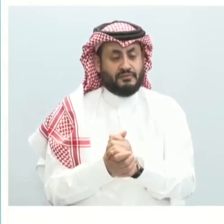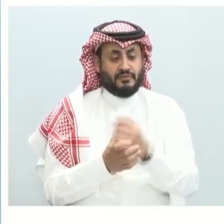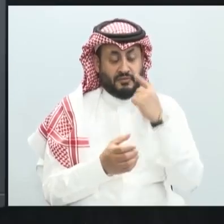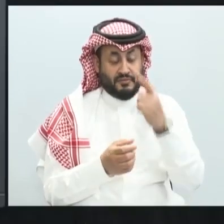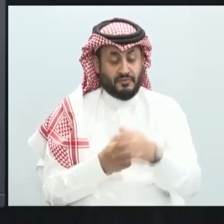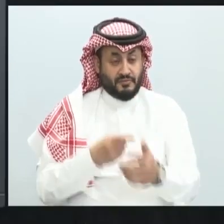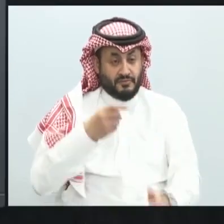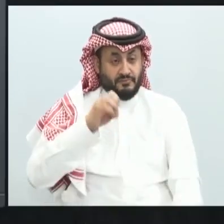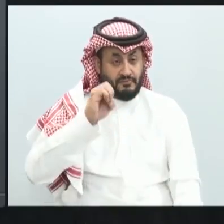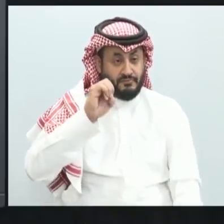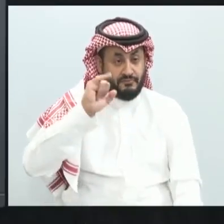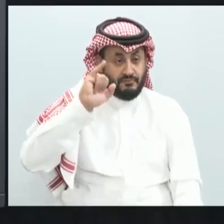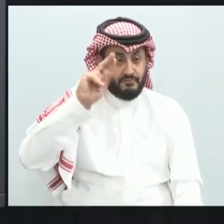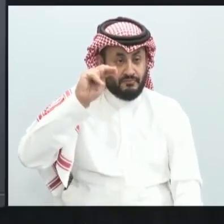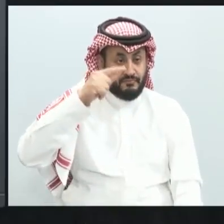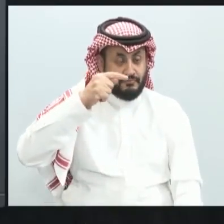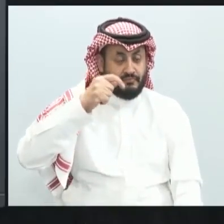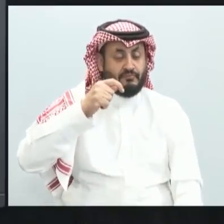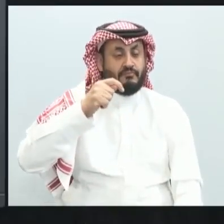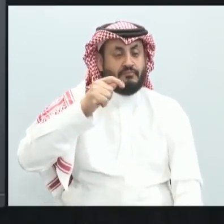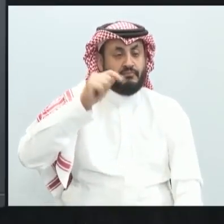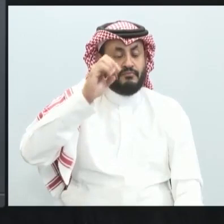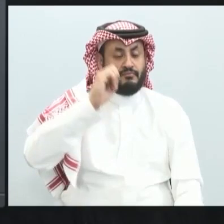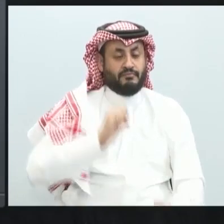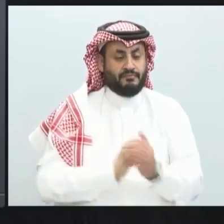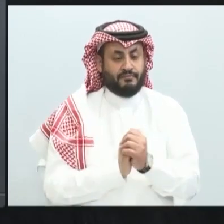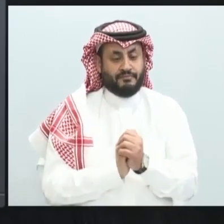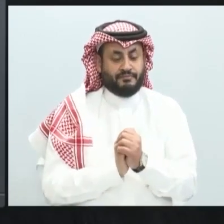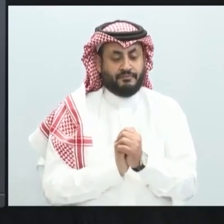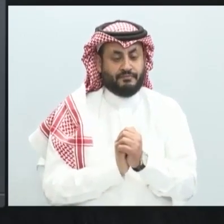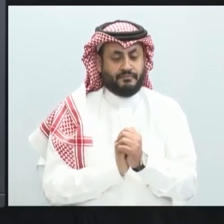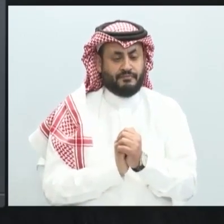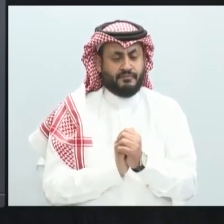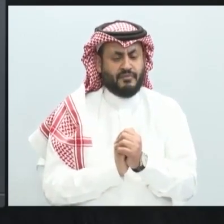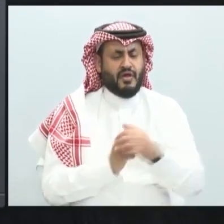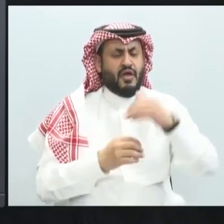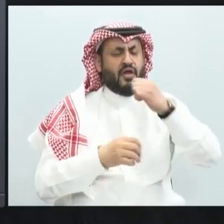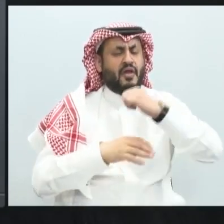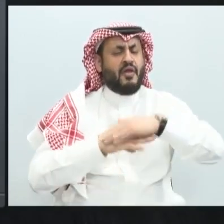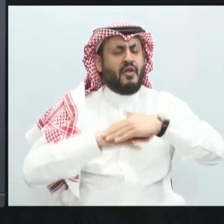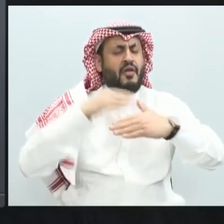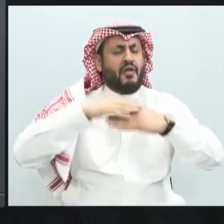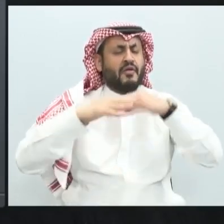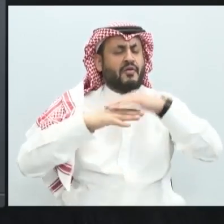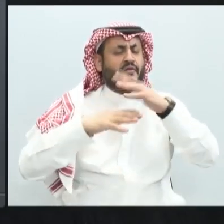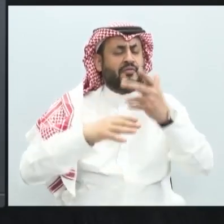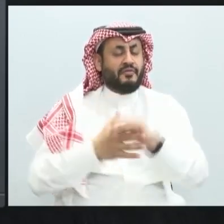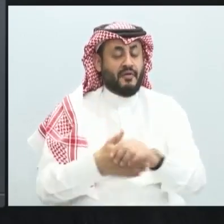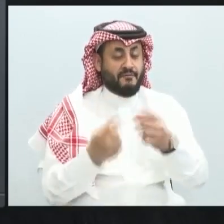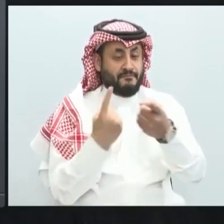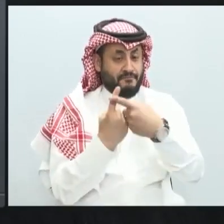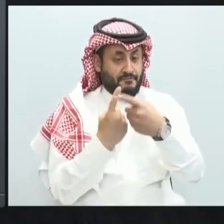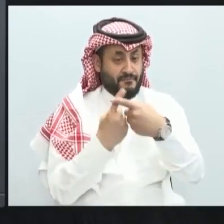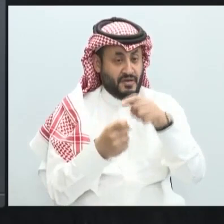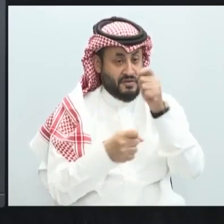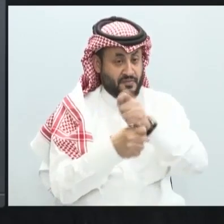visiting Abha in Asir. So here, how we did form this sentence. We started first by